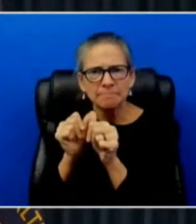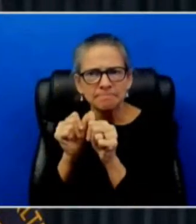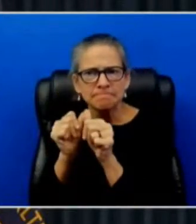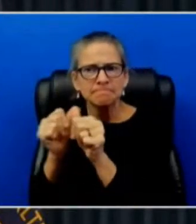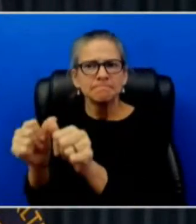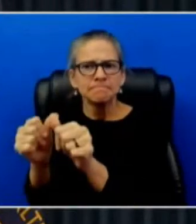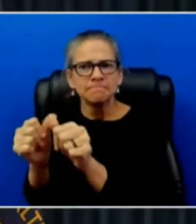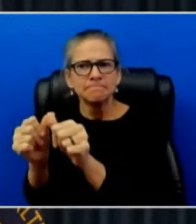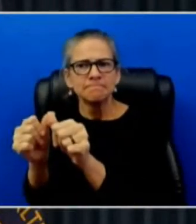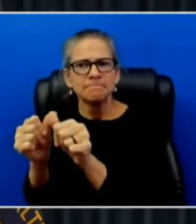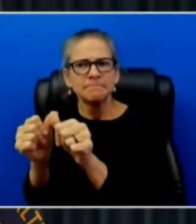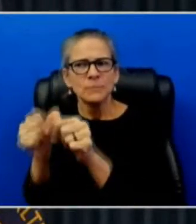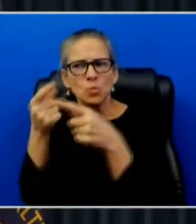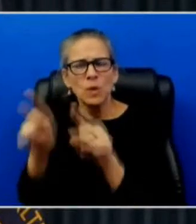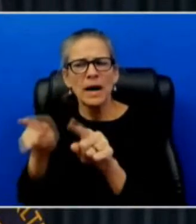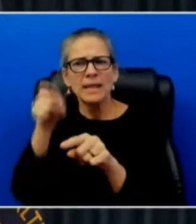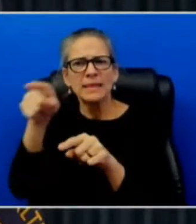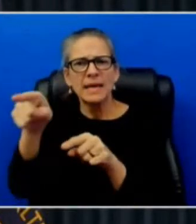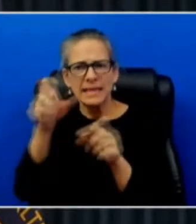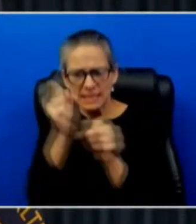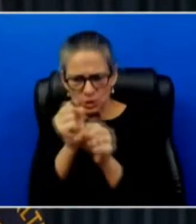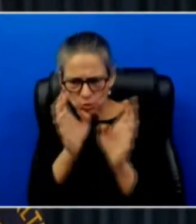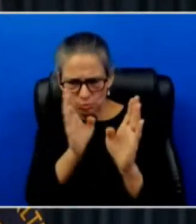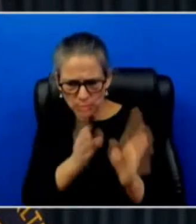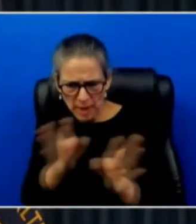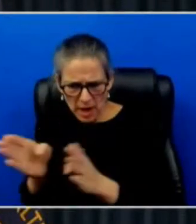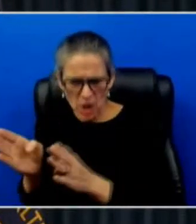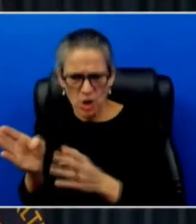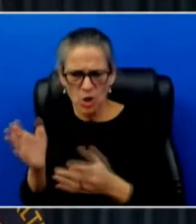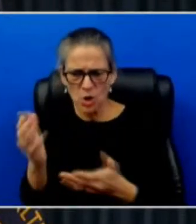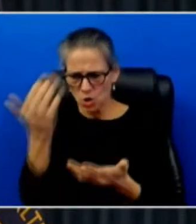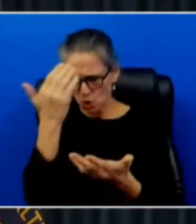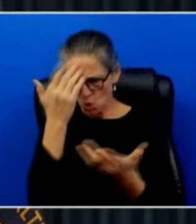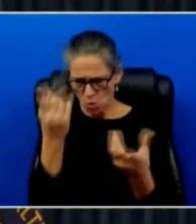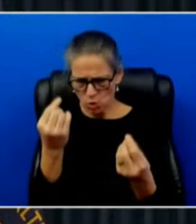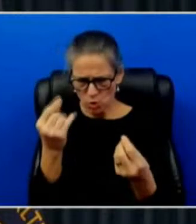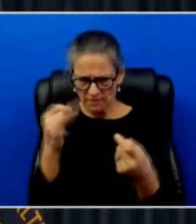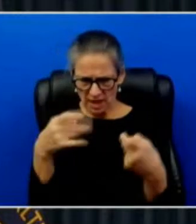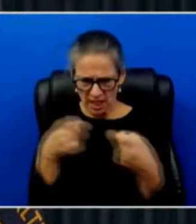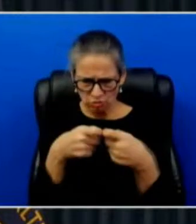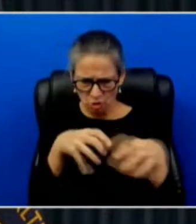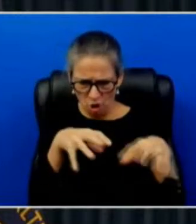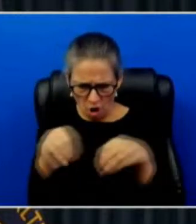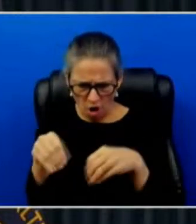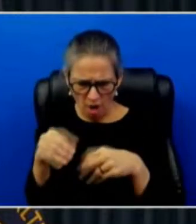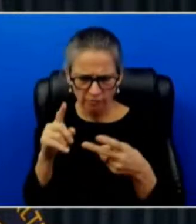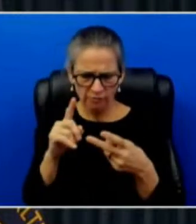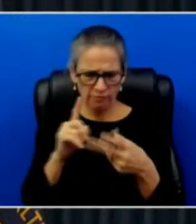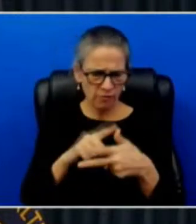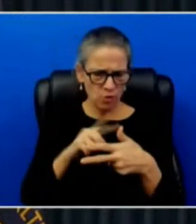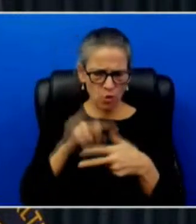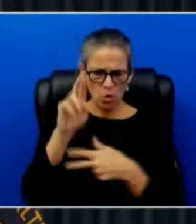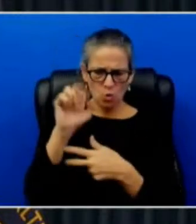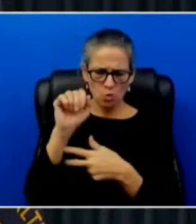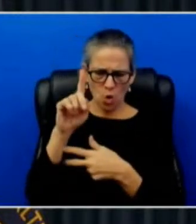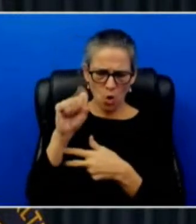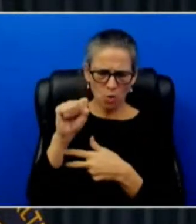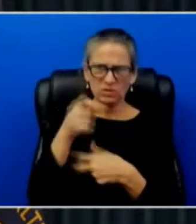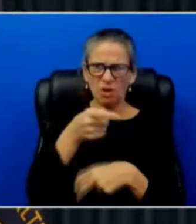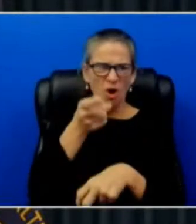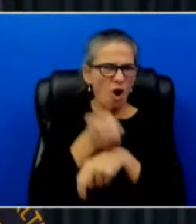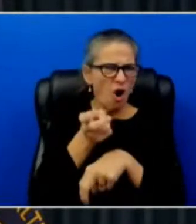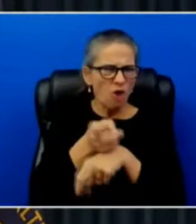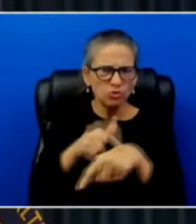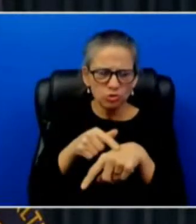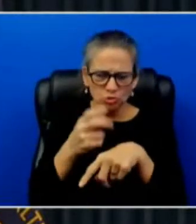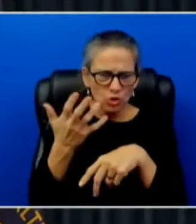prepare for and weather this power outages, difficult travel on the roads and things